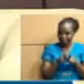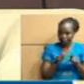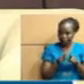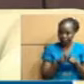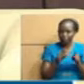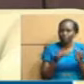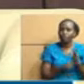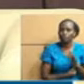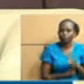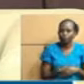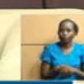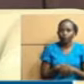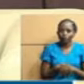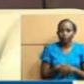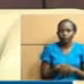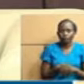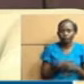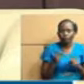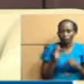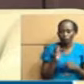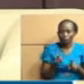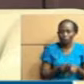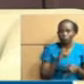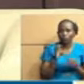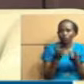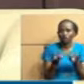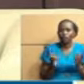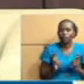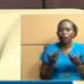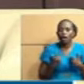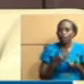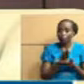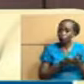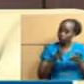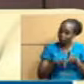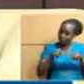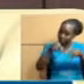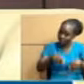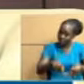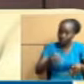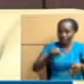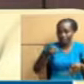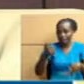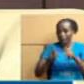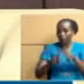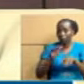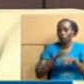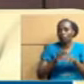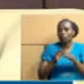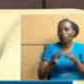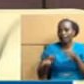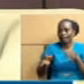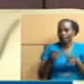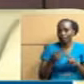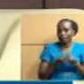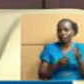theme of this eConference. We have some people in studio here, and I have people joining us virtually through